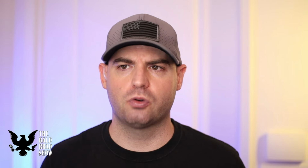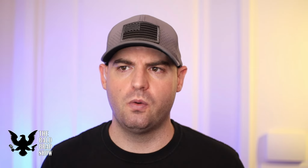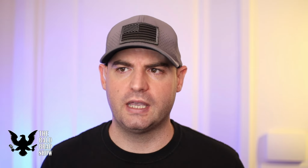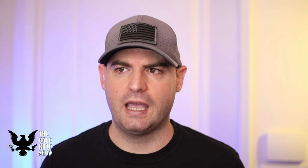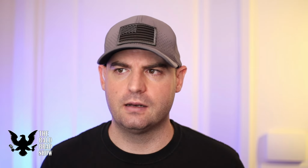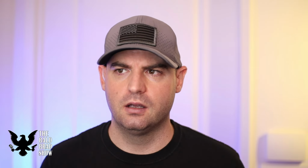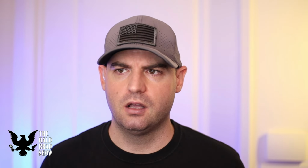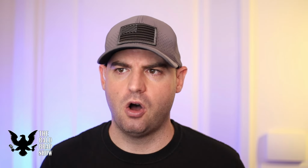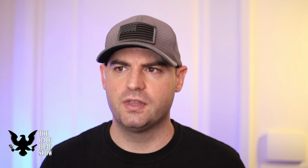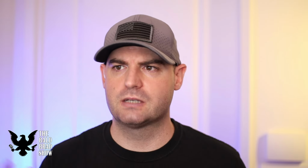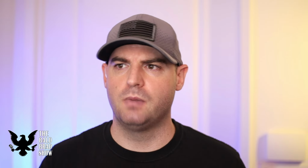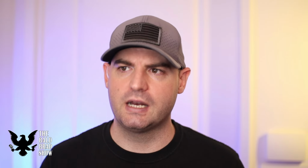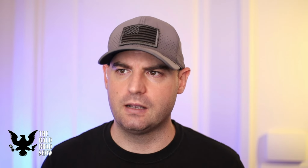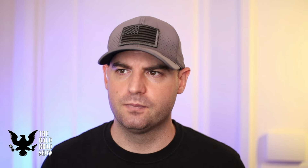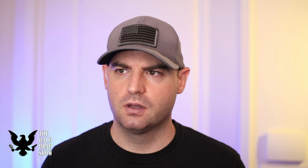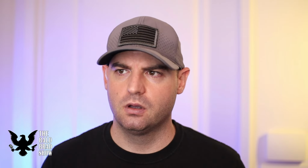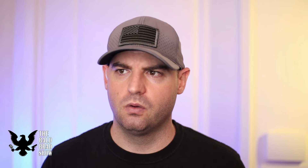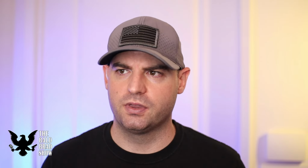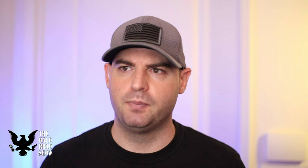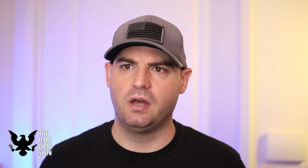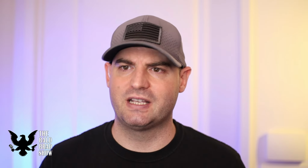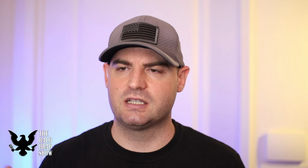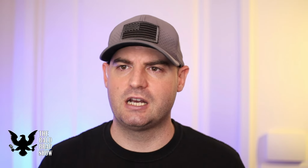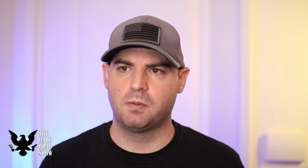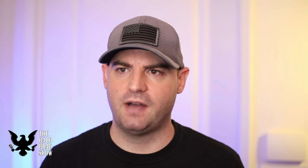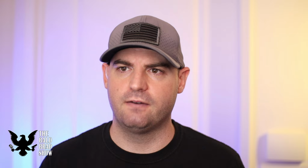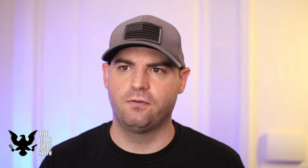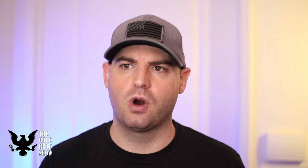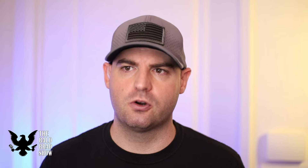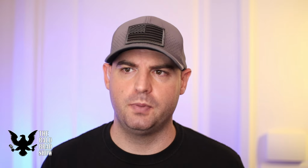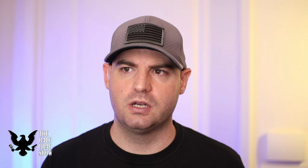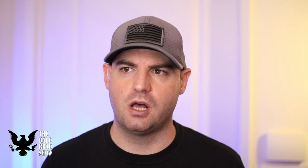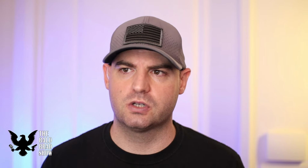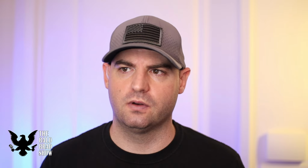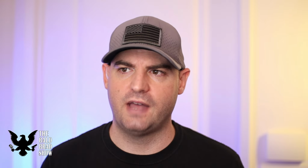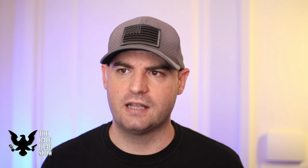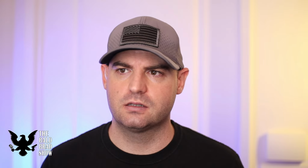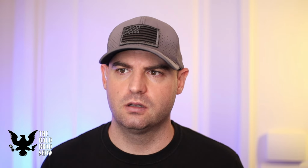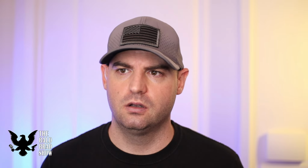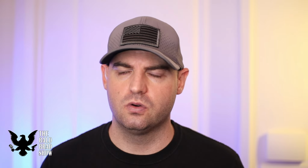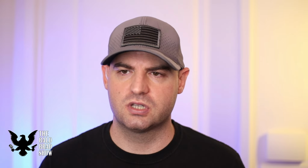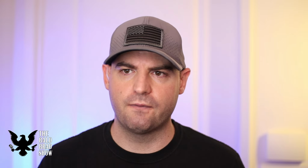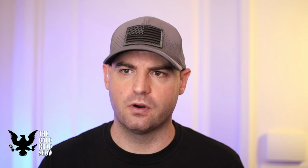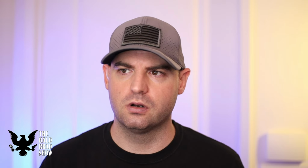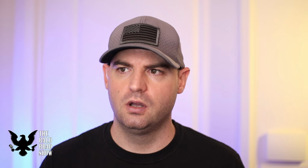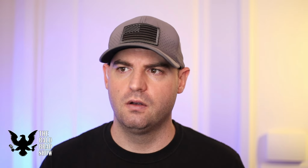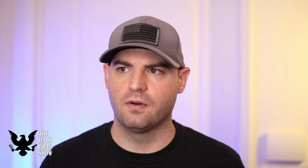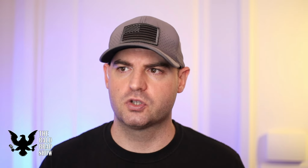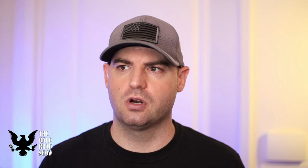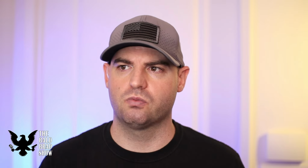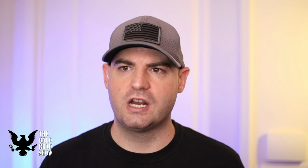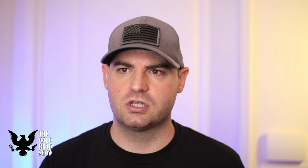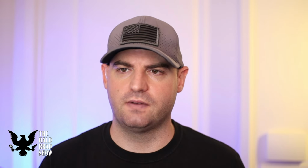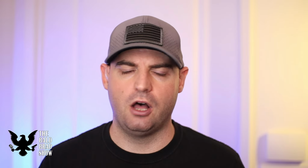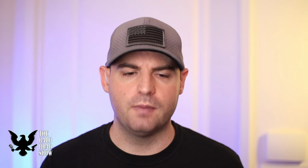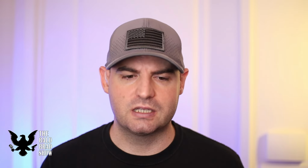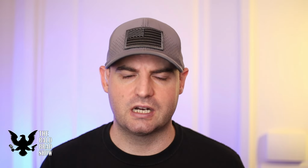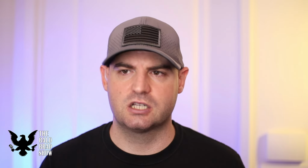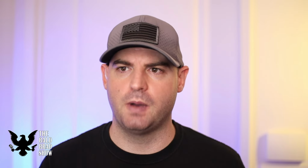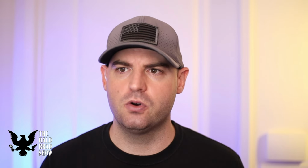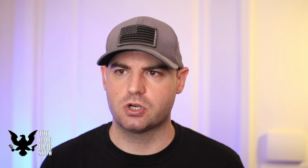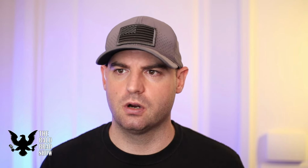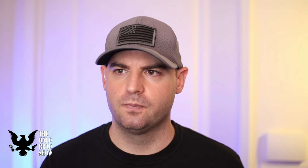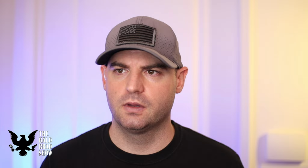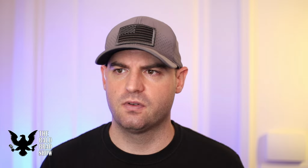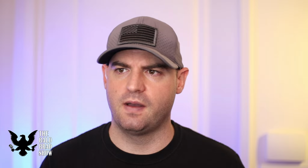if you're throwing in all this money with a bill that's intended to provide $400 billion for vets who suffered from certain ranges of ailments